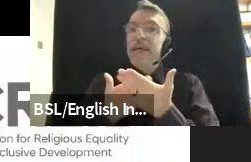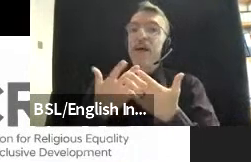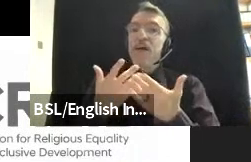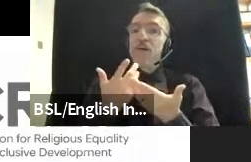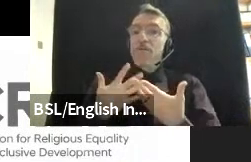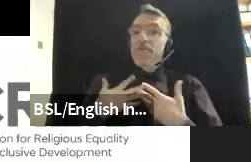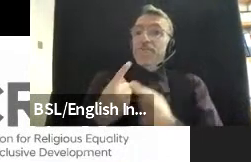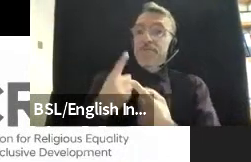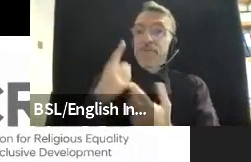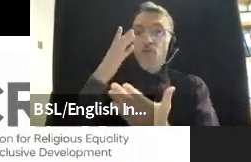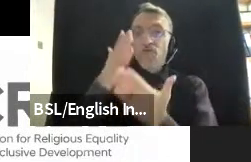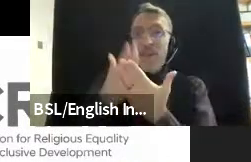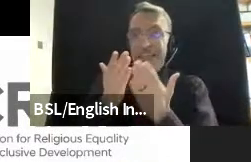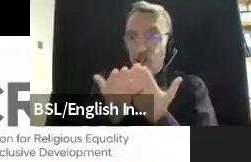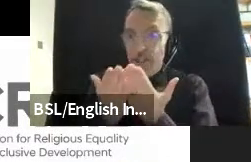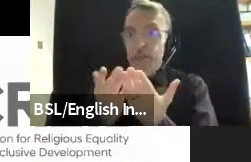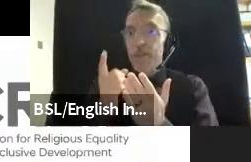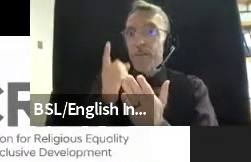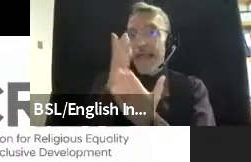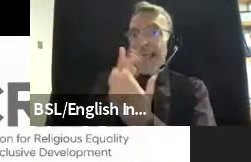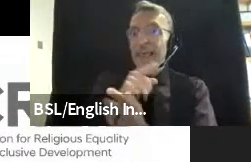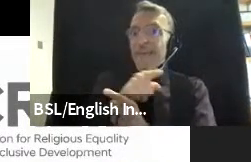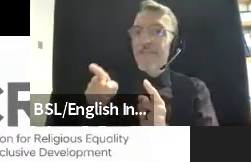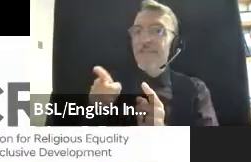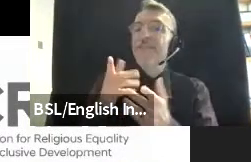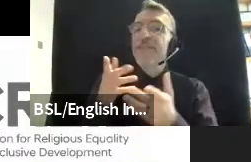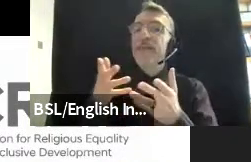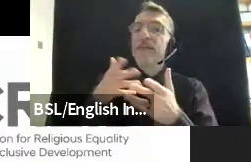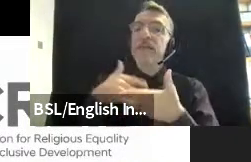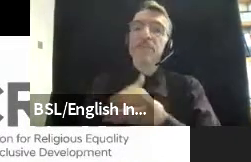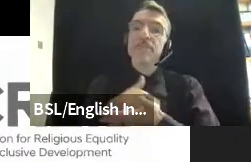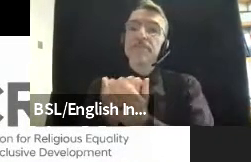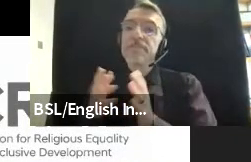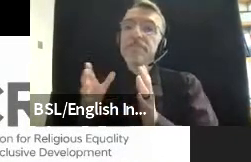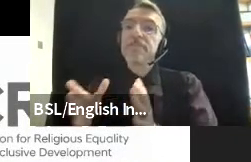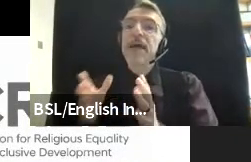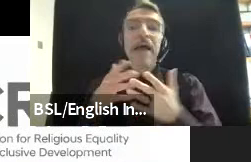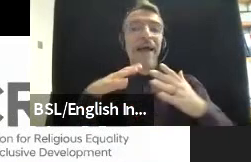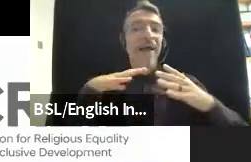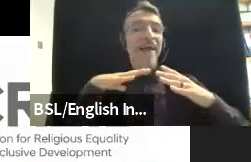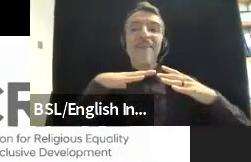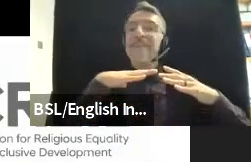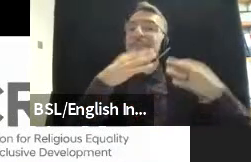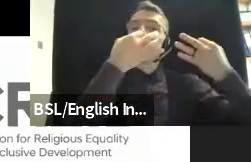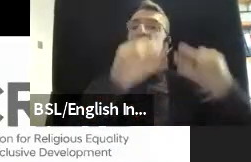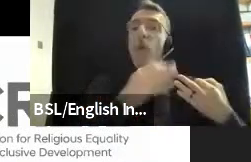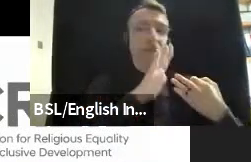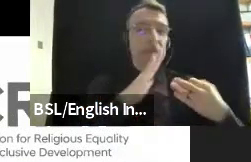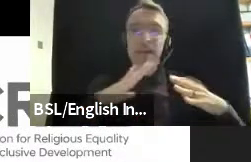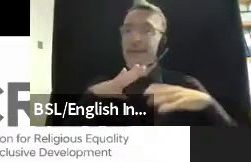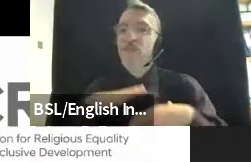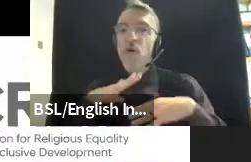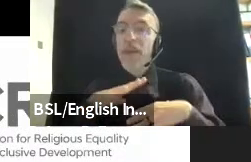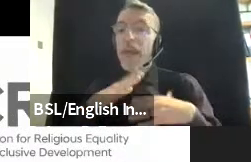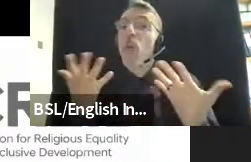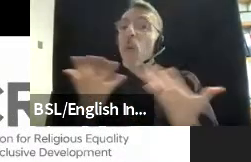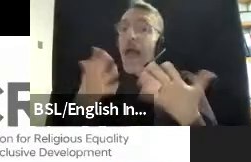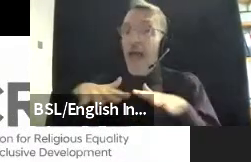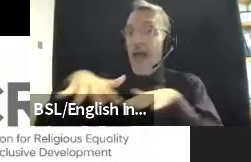belief, which are shaped informally, like by the majority Muslim